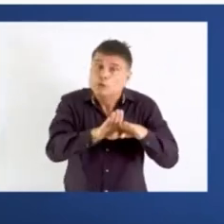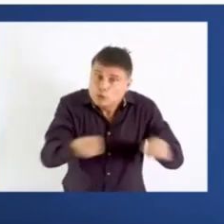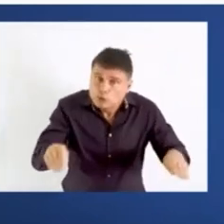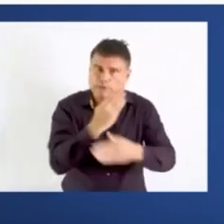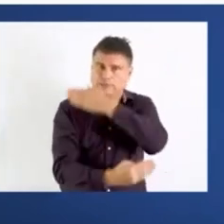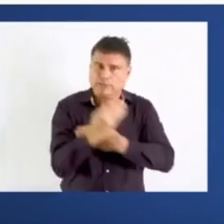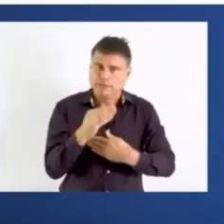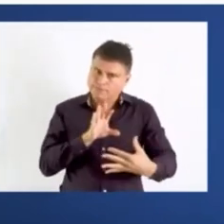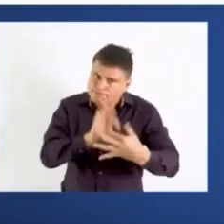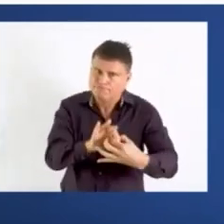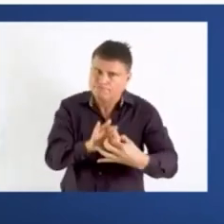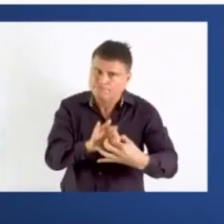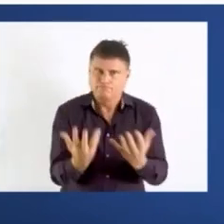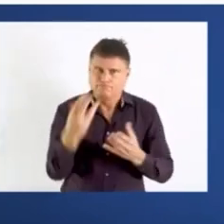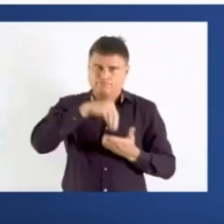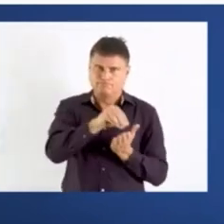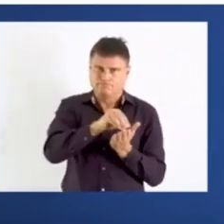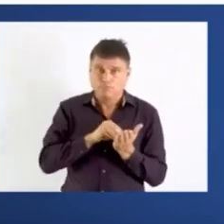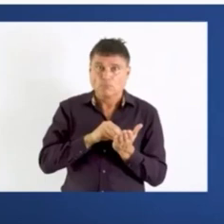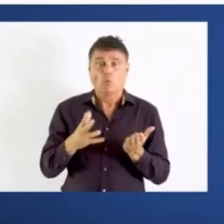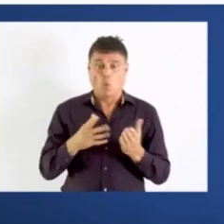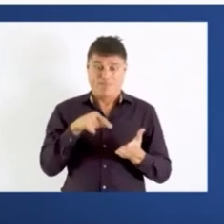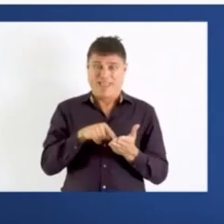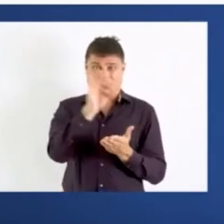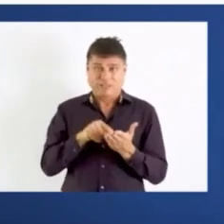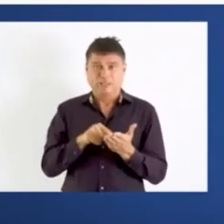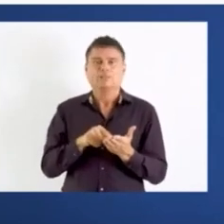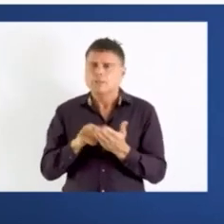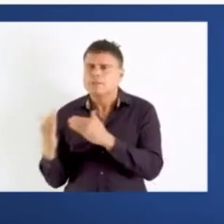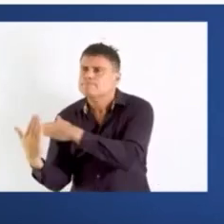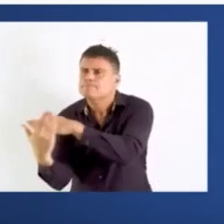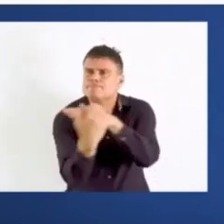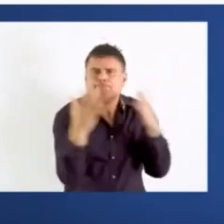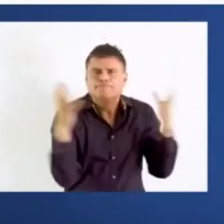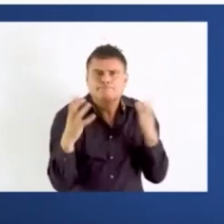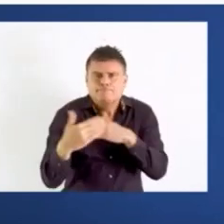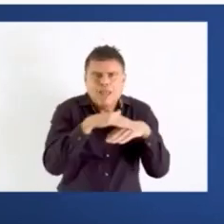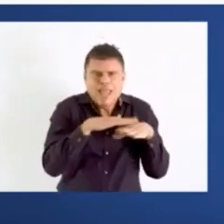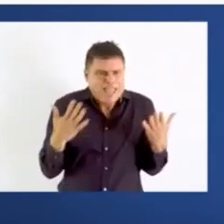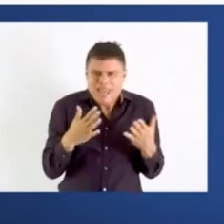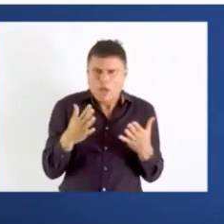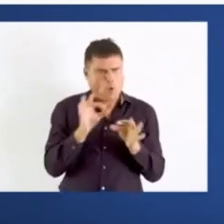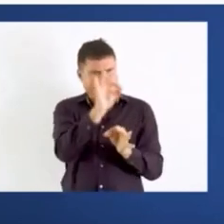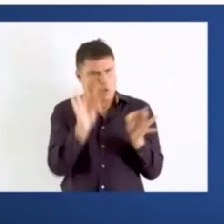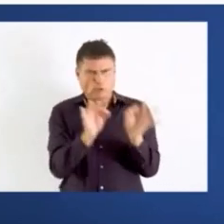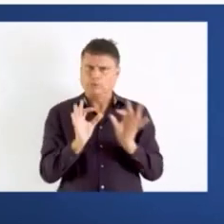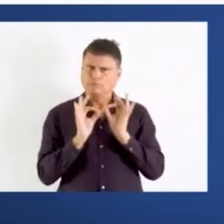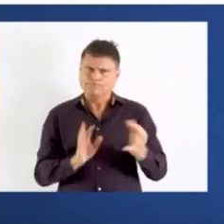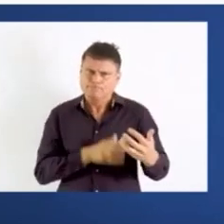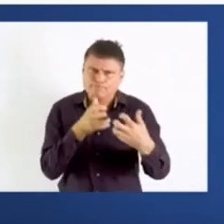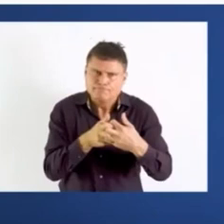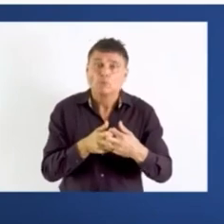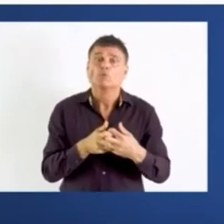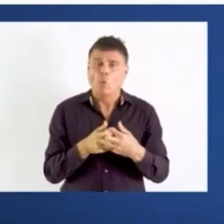capture children with disabilities. We developed this module in consultation with a number of different stakeholders.